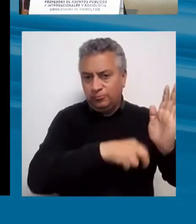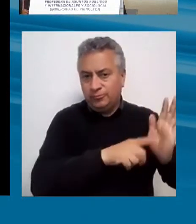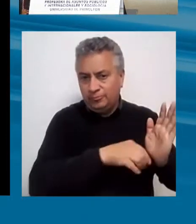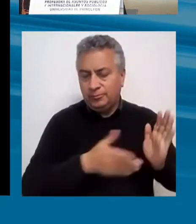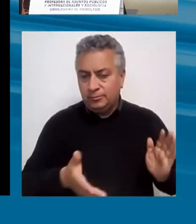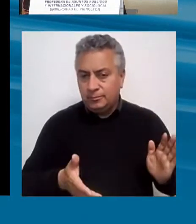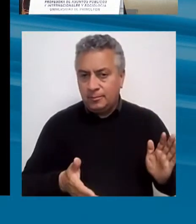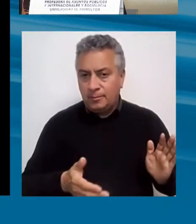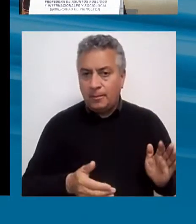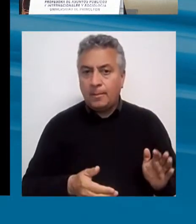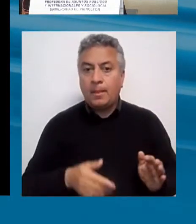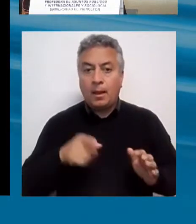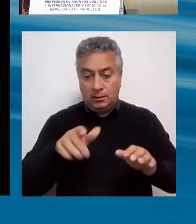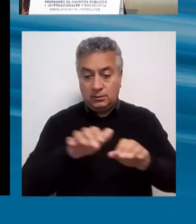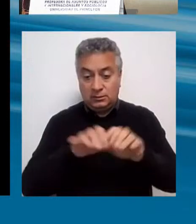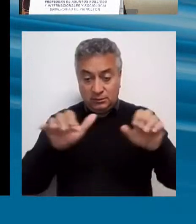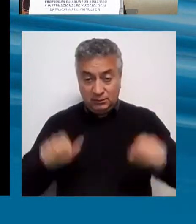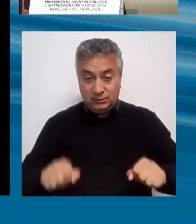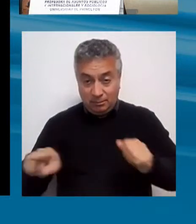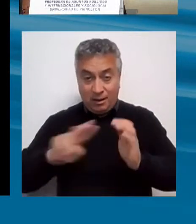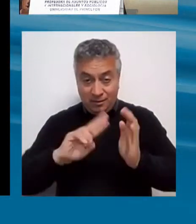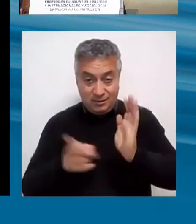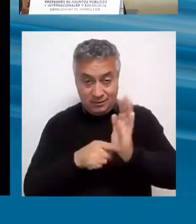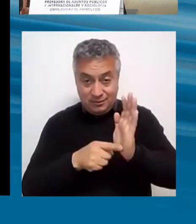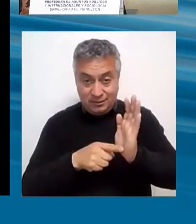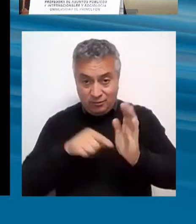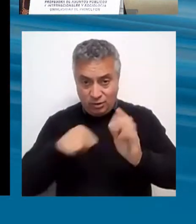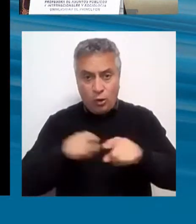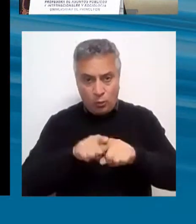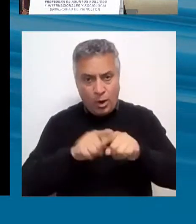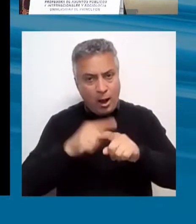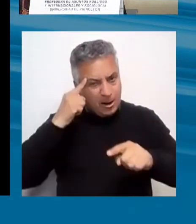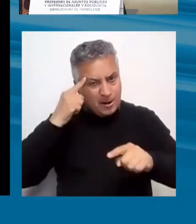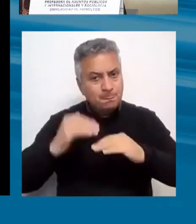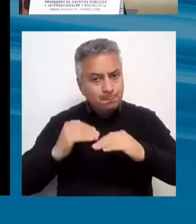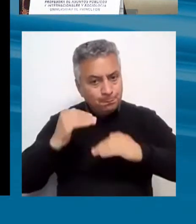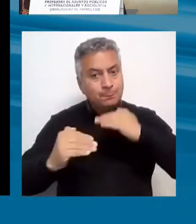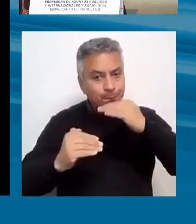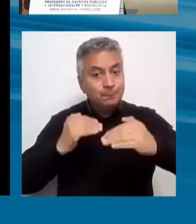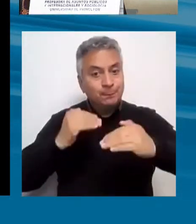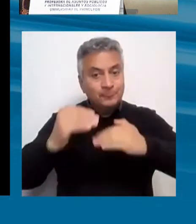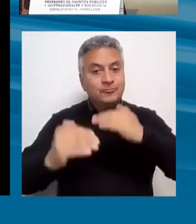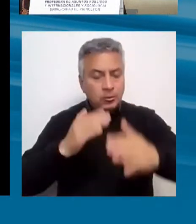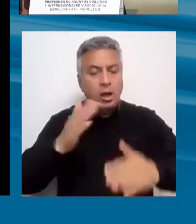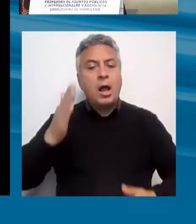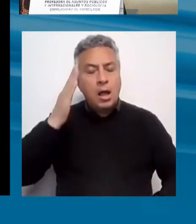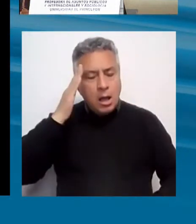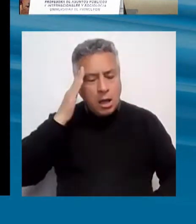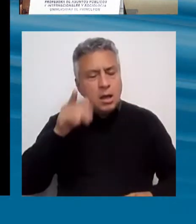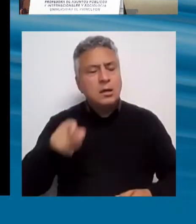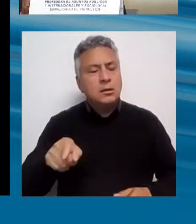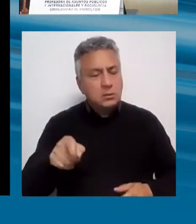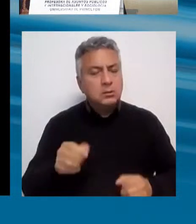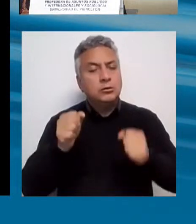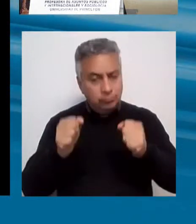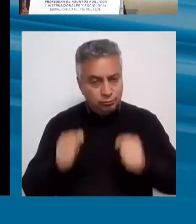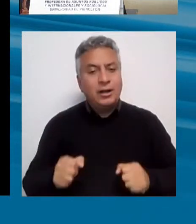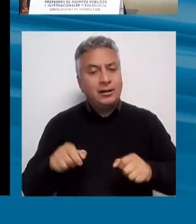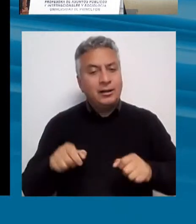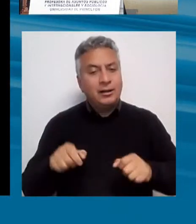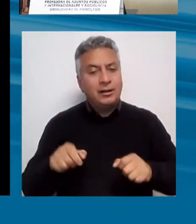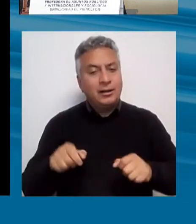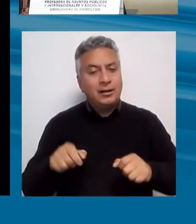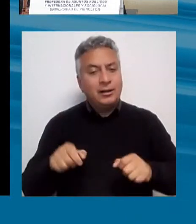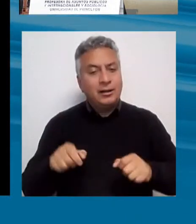Promoting mobility also requires consideration of the intergeneration persistence of wealth through parental investment in their children's human, social, and financial